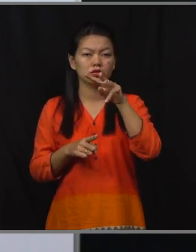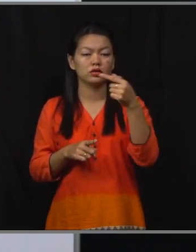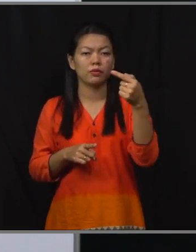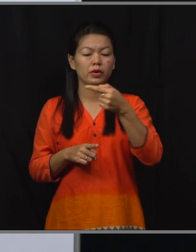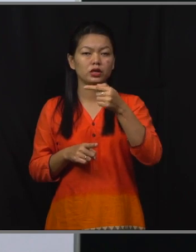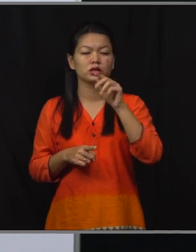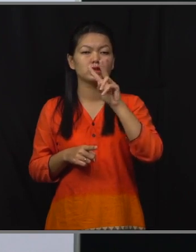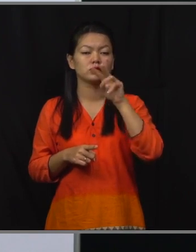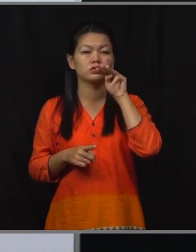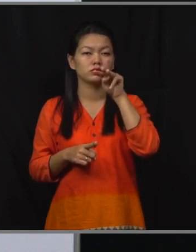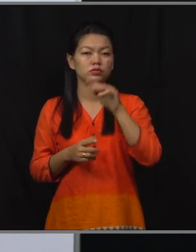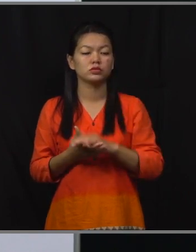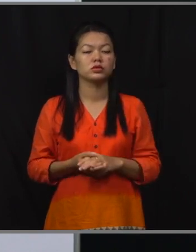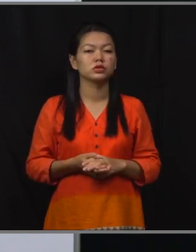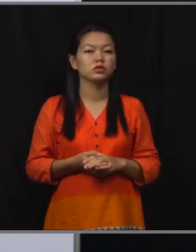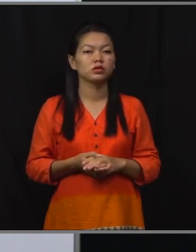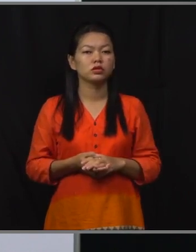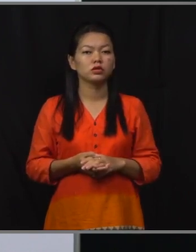question,